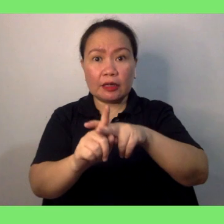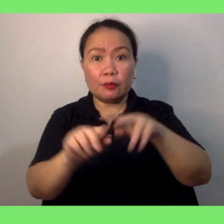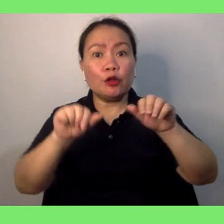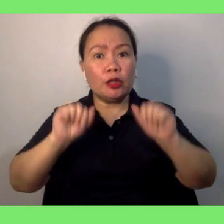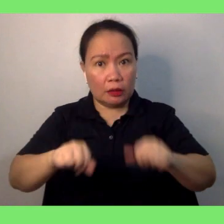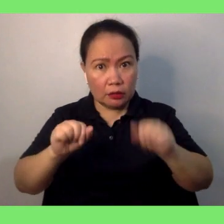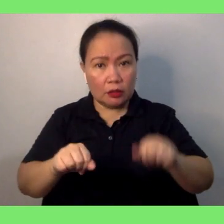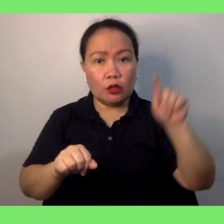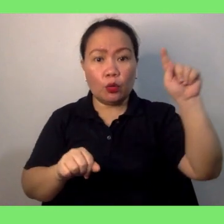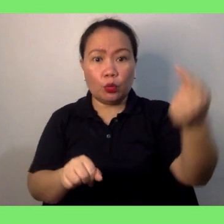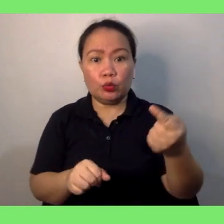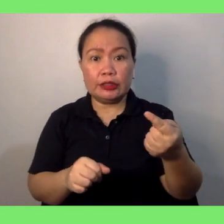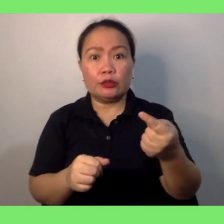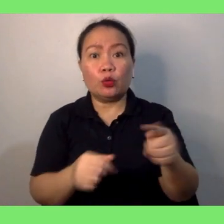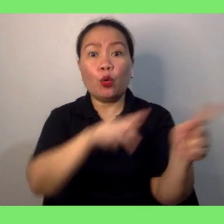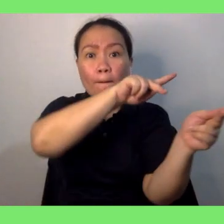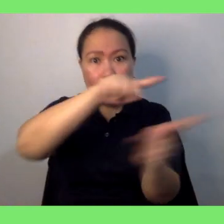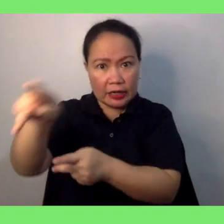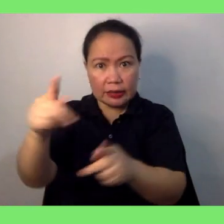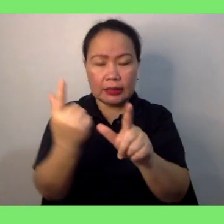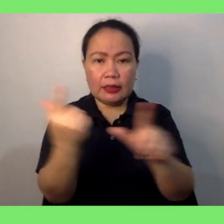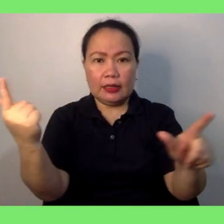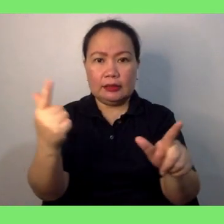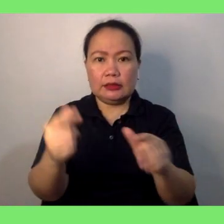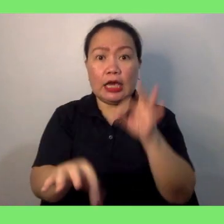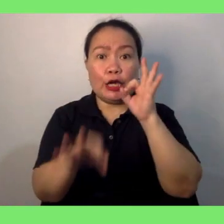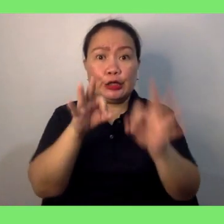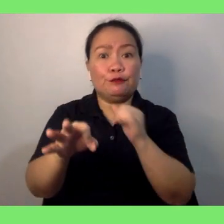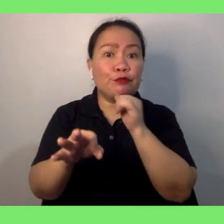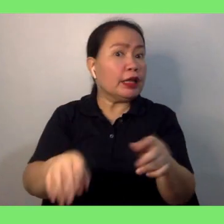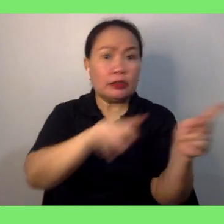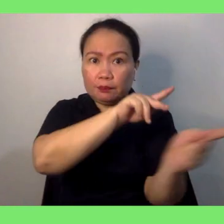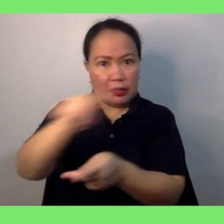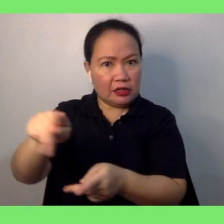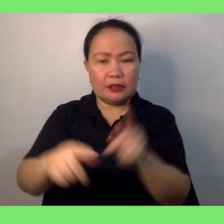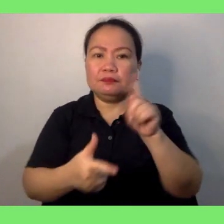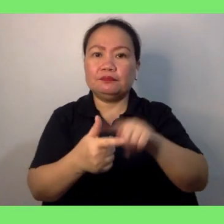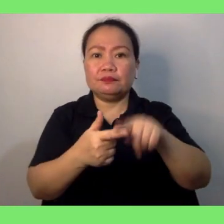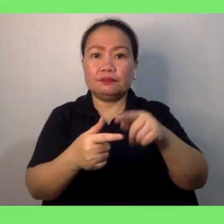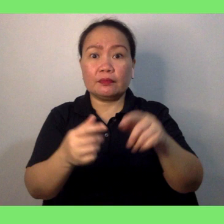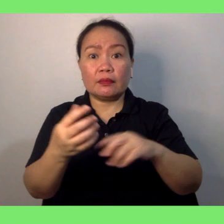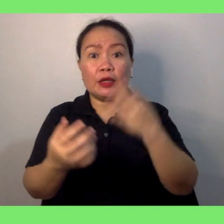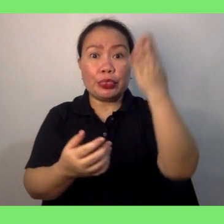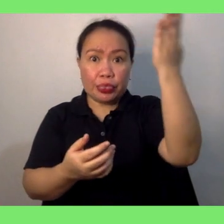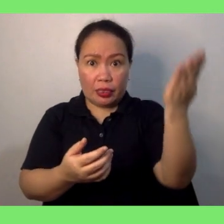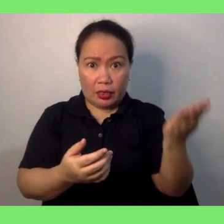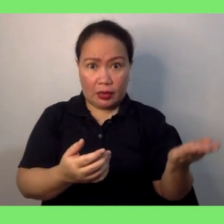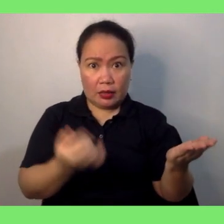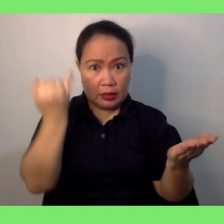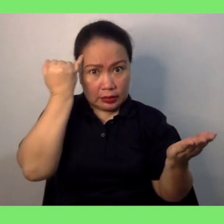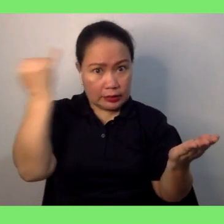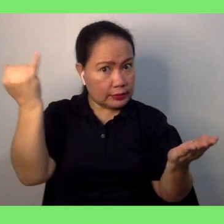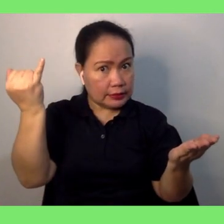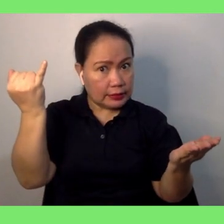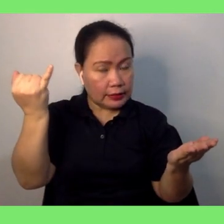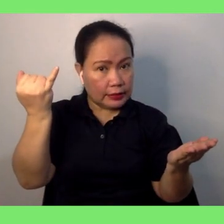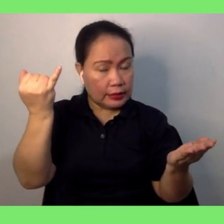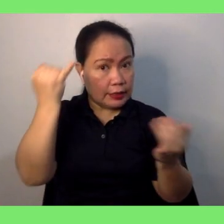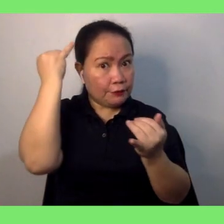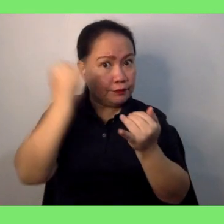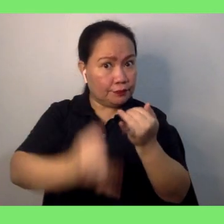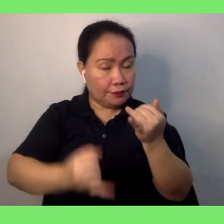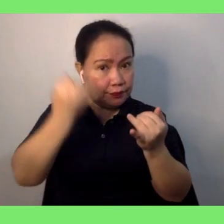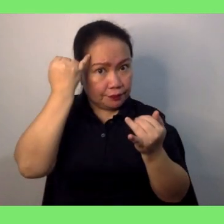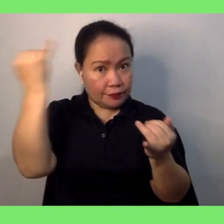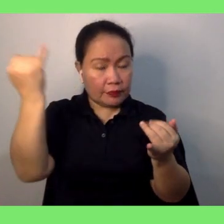hindi siya parallel lines, hindi mo po ito pwedeng i-apply. Okay?